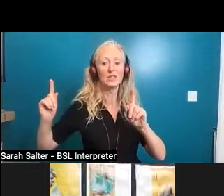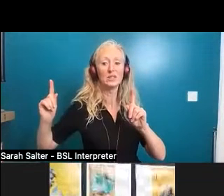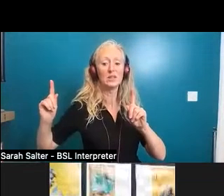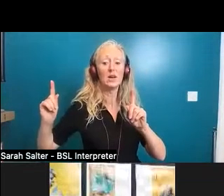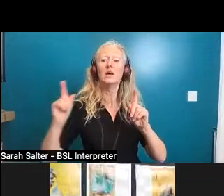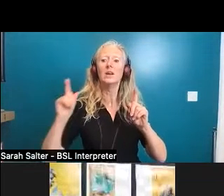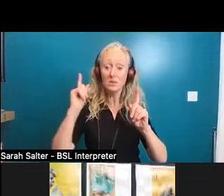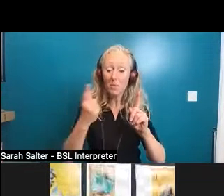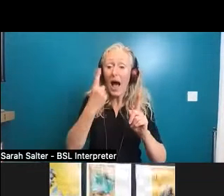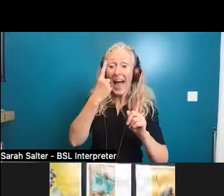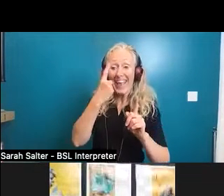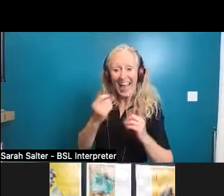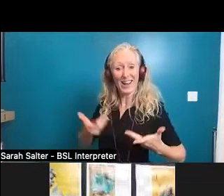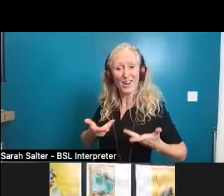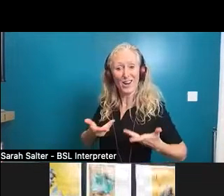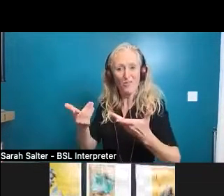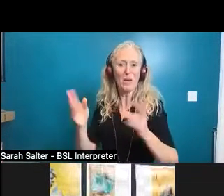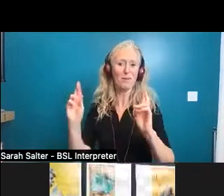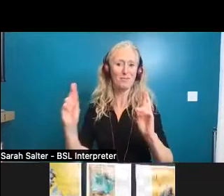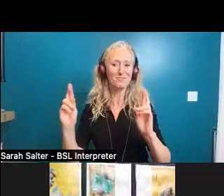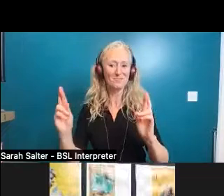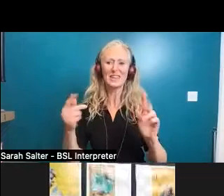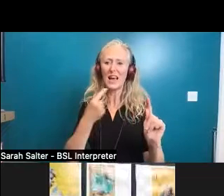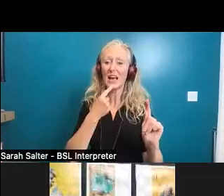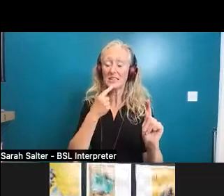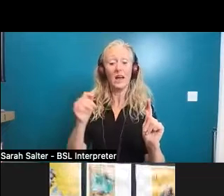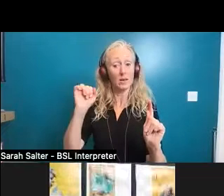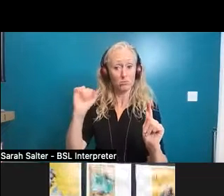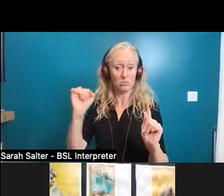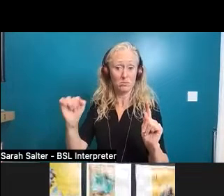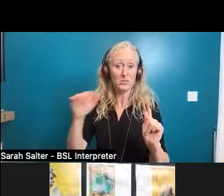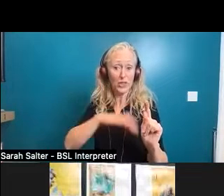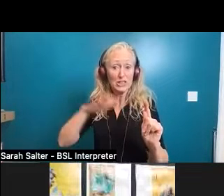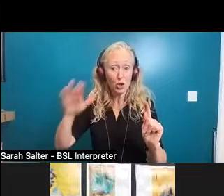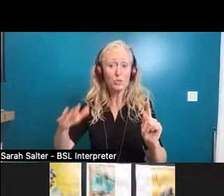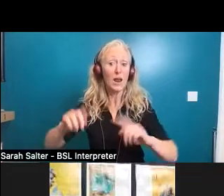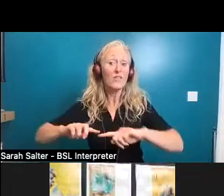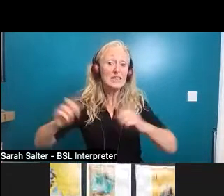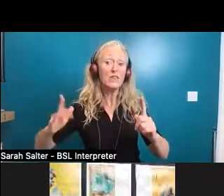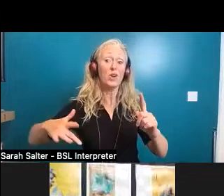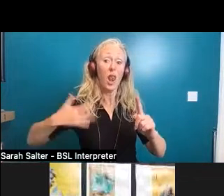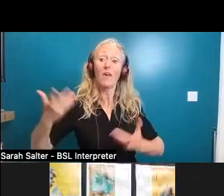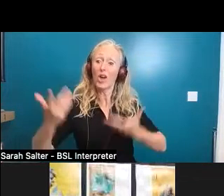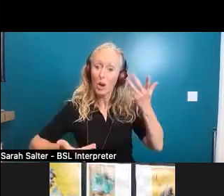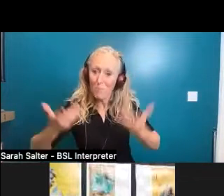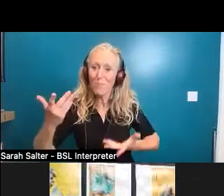will have a very different life to the one that you would have imagined. But there is